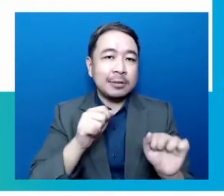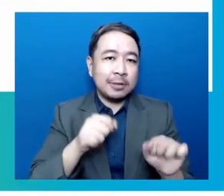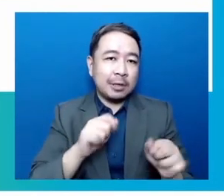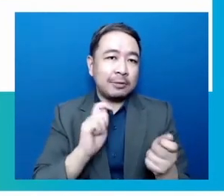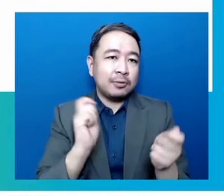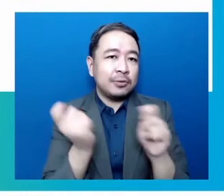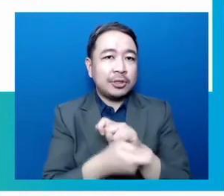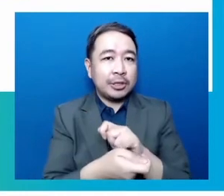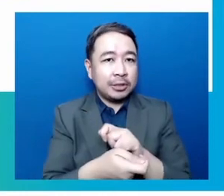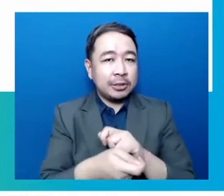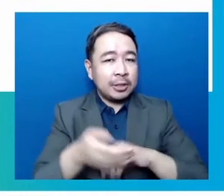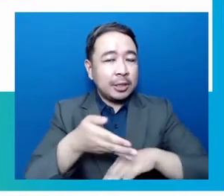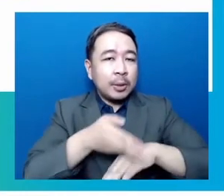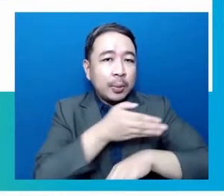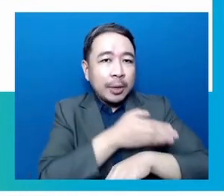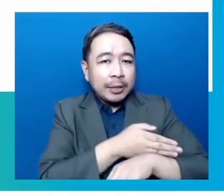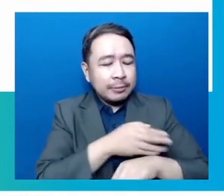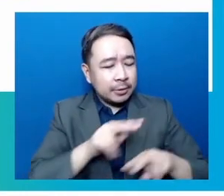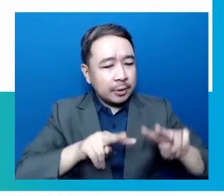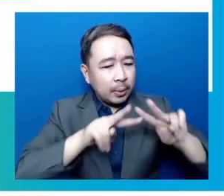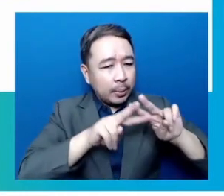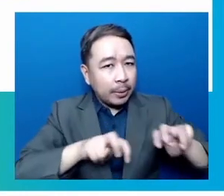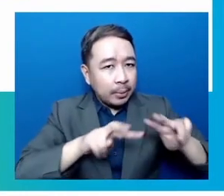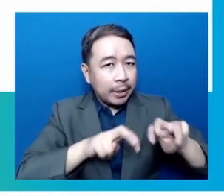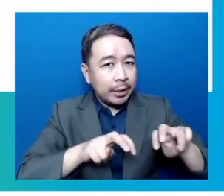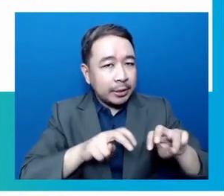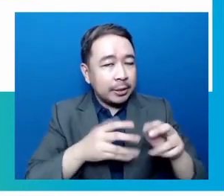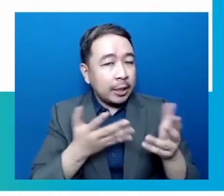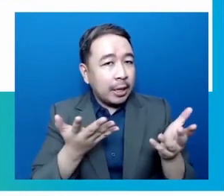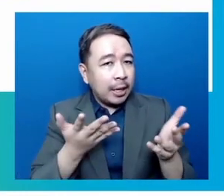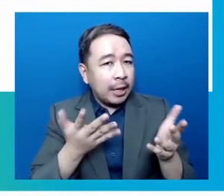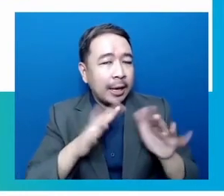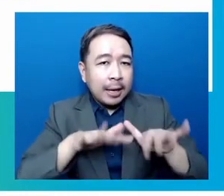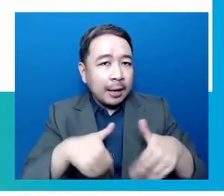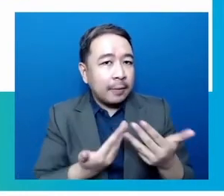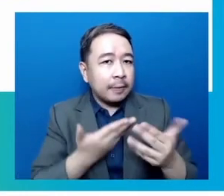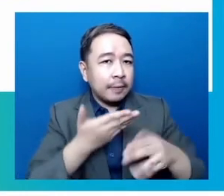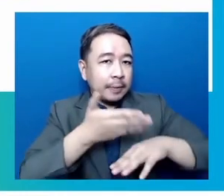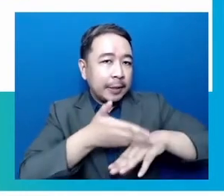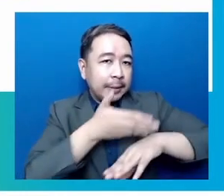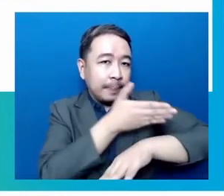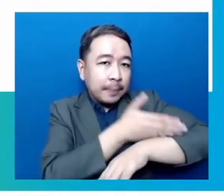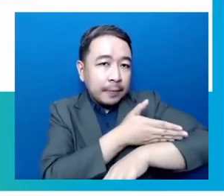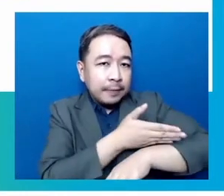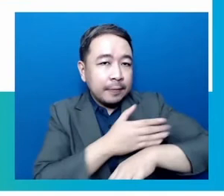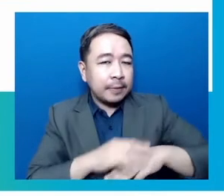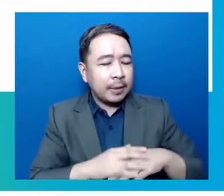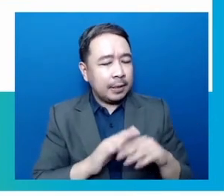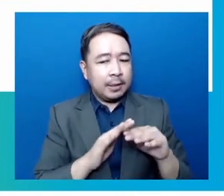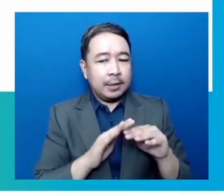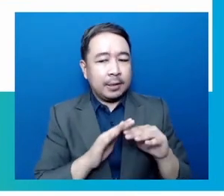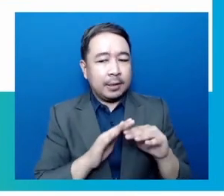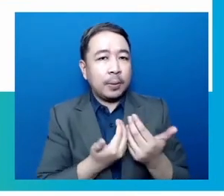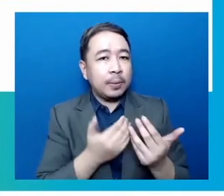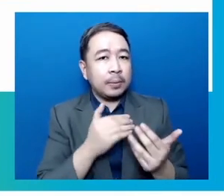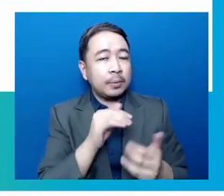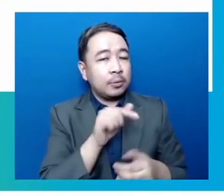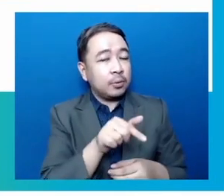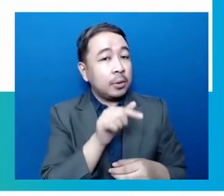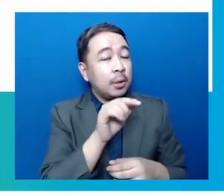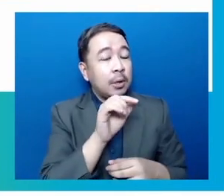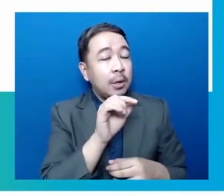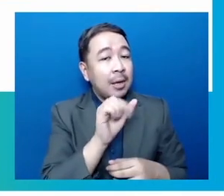are the gaps, where can we improve, how can we make sure that affected